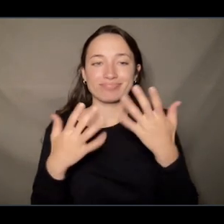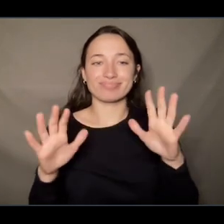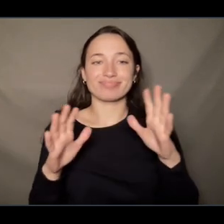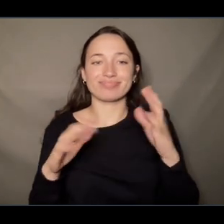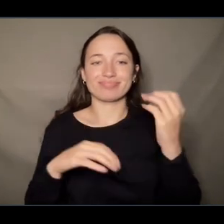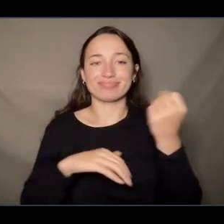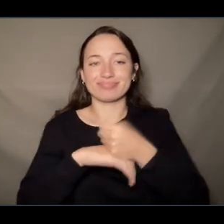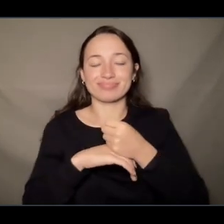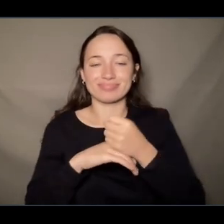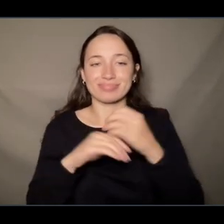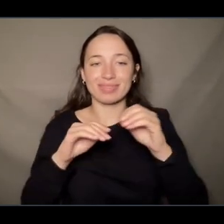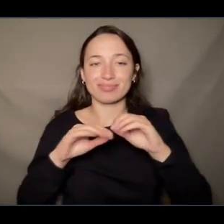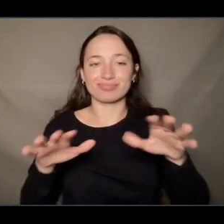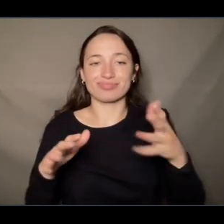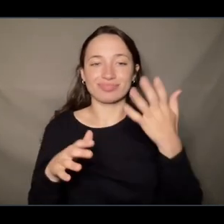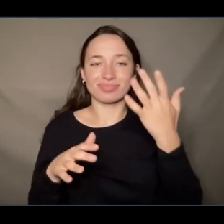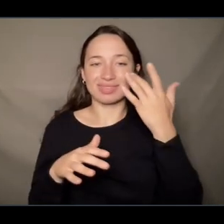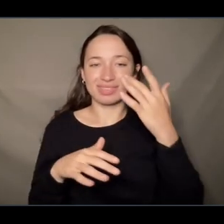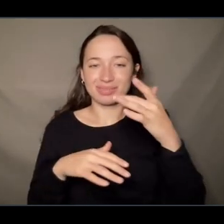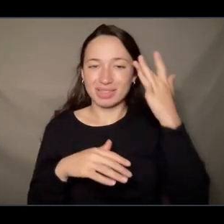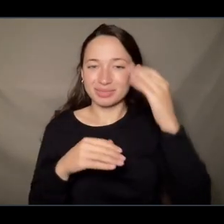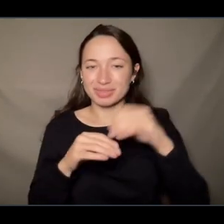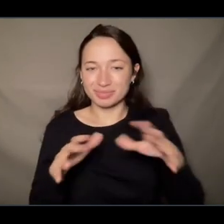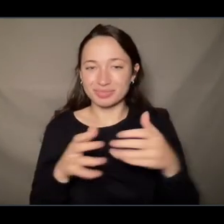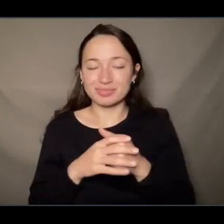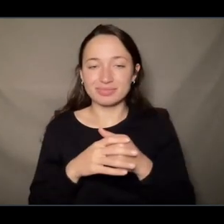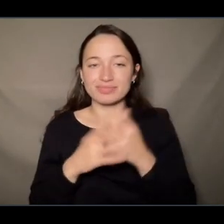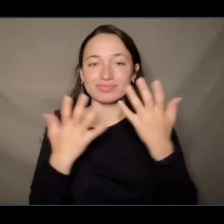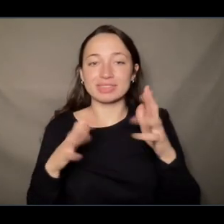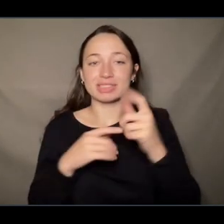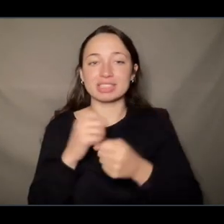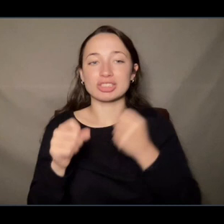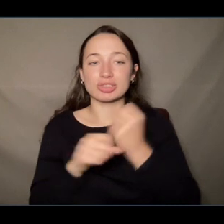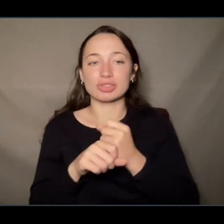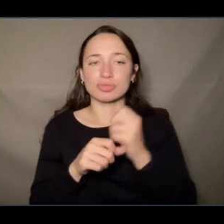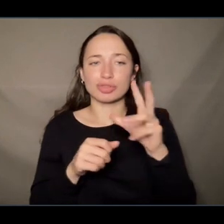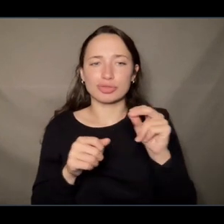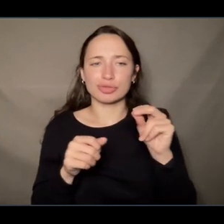when school was put out for COVID. We finished this year at